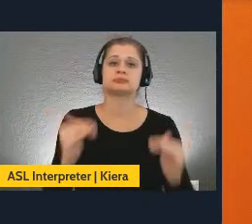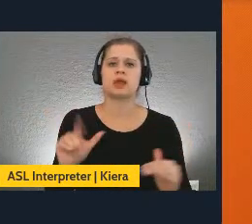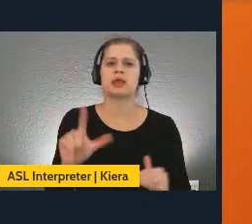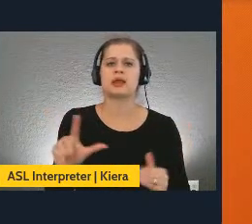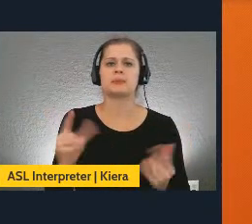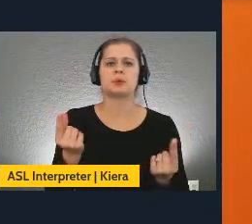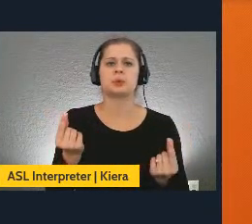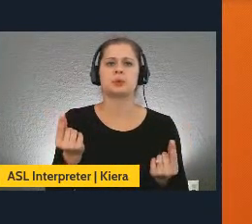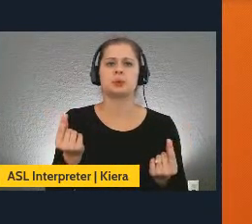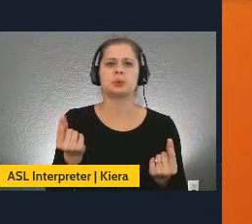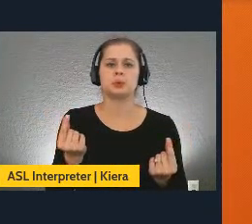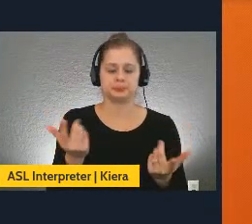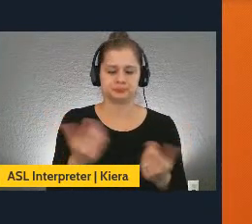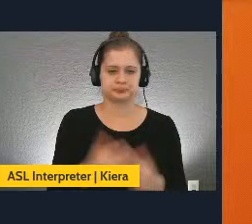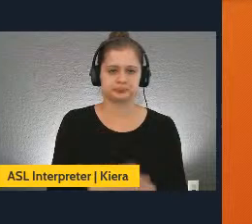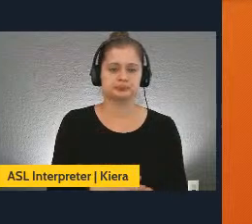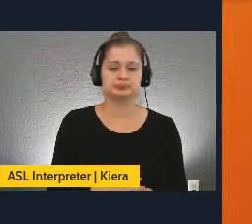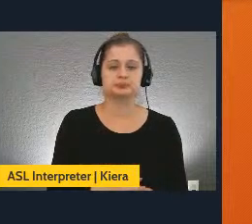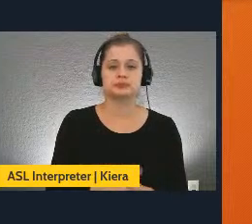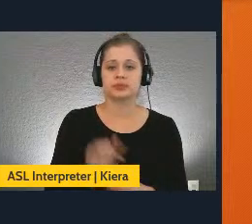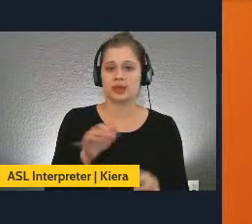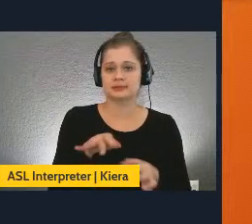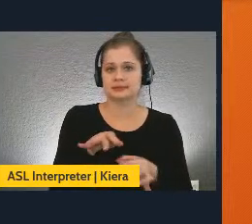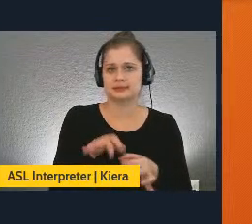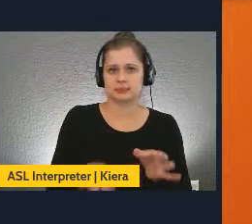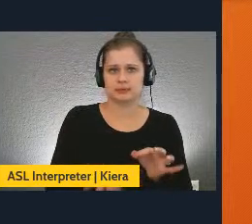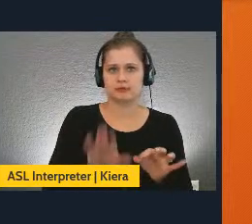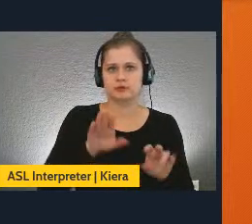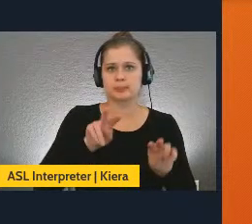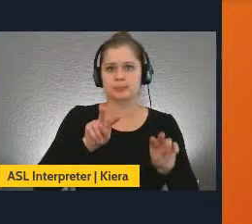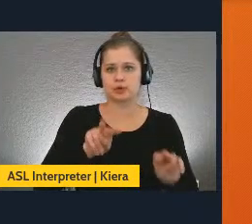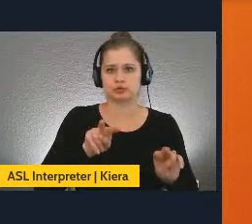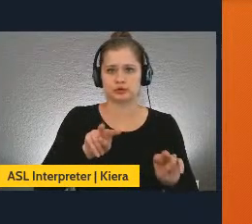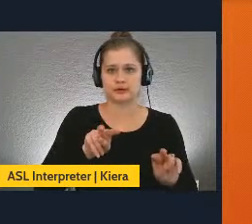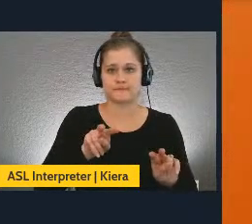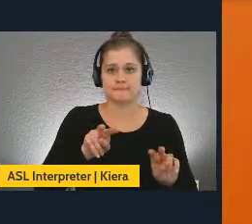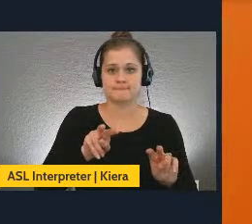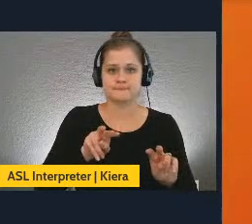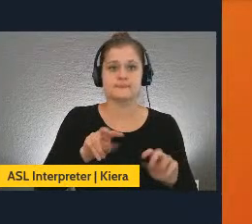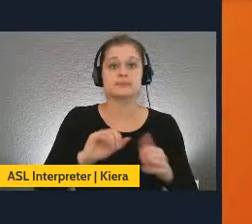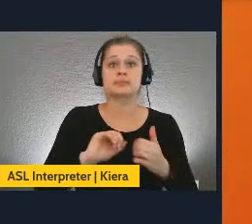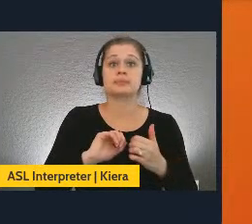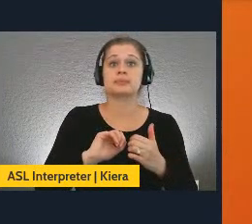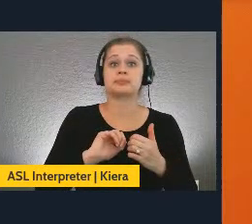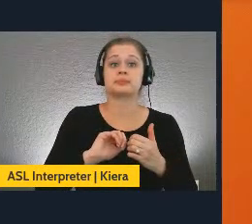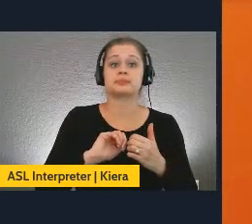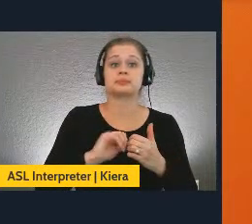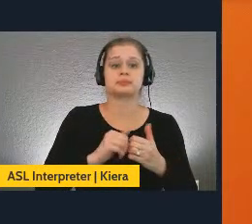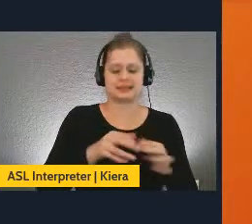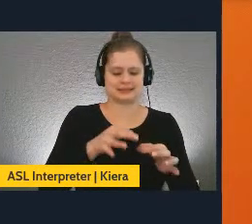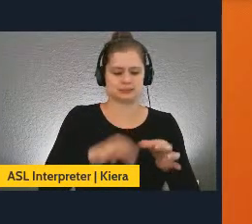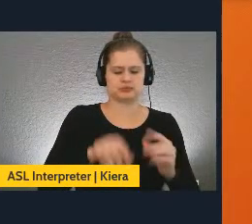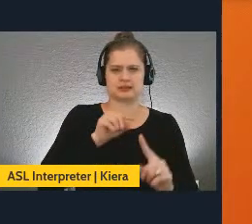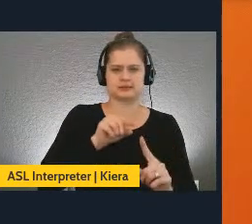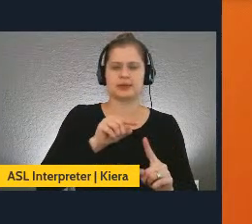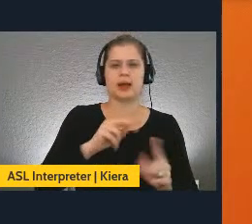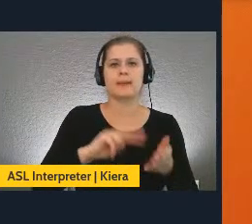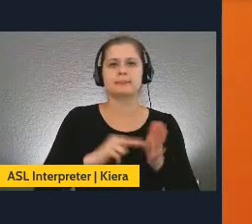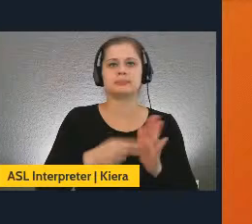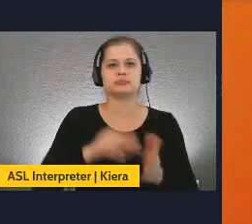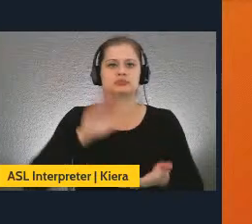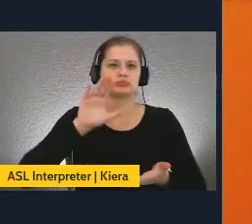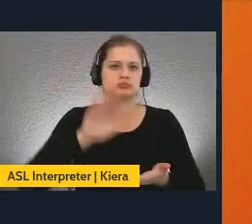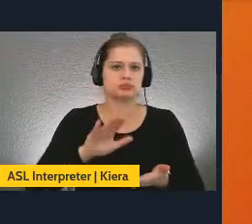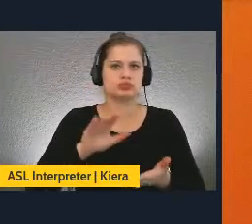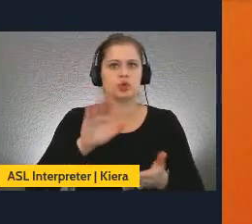does. So it simplifies monitoring. And how? By simplifies here, I mean it reduces effort, it